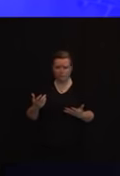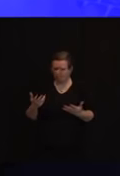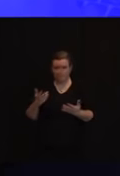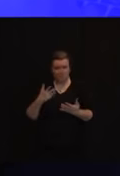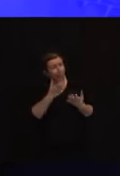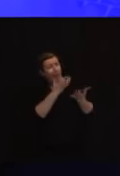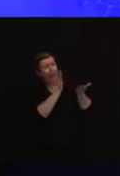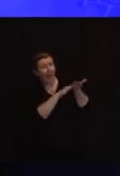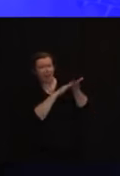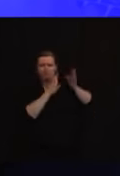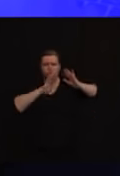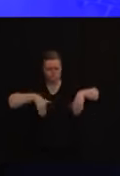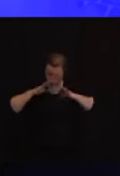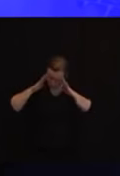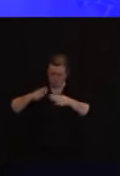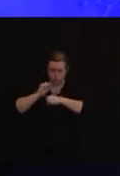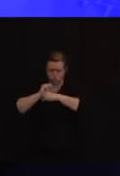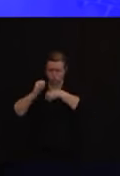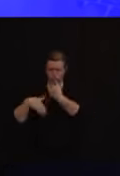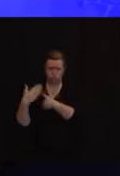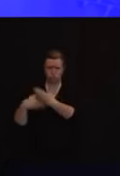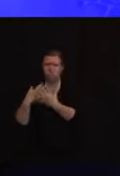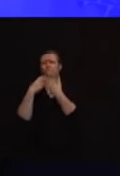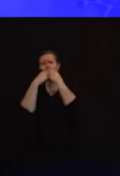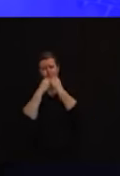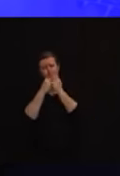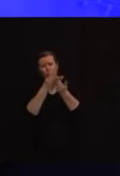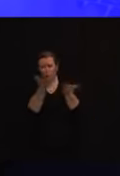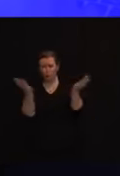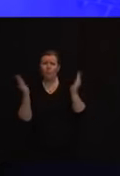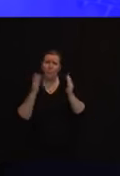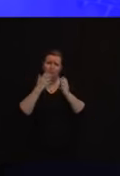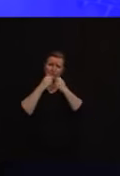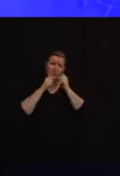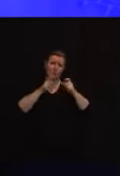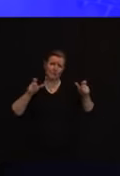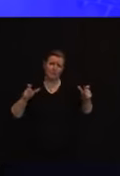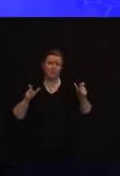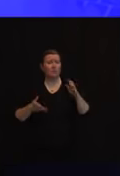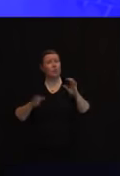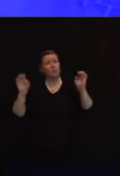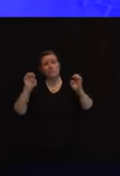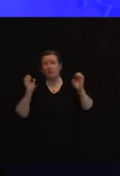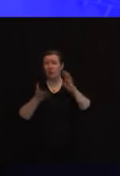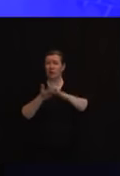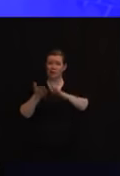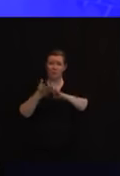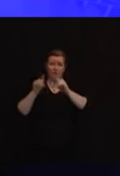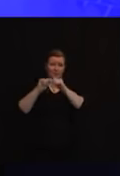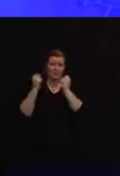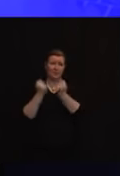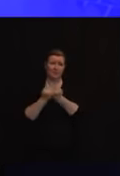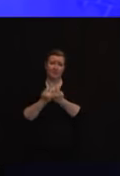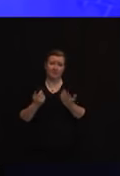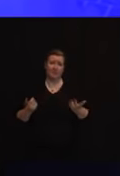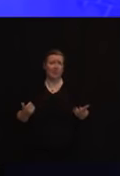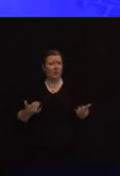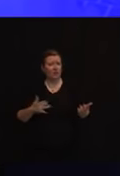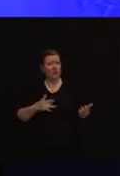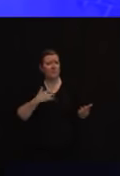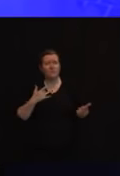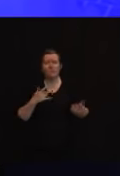about all 9 million residents in New Jersey, and it is something that is not lost on me, and it's humbling to be in that inside of